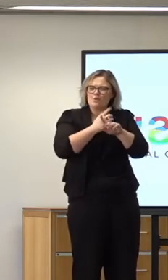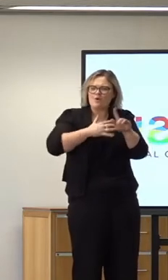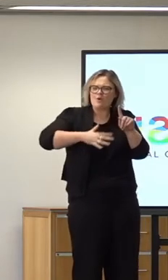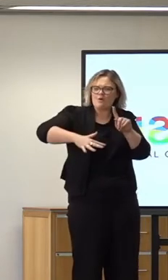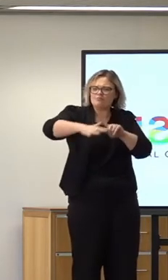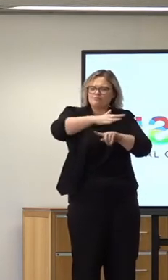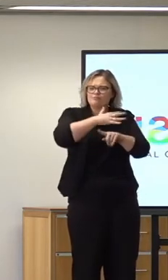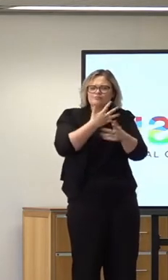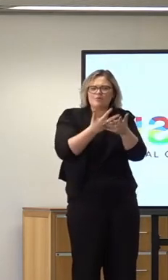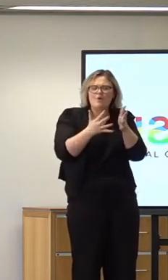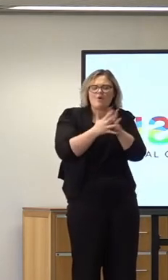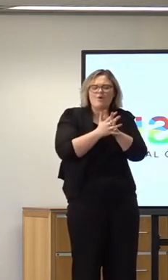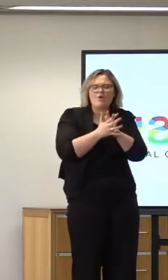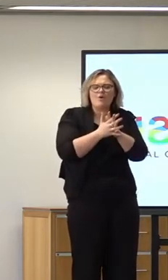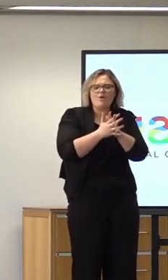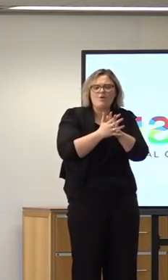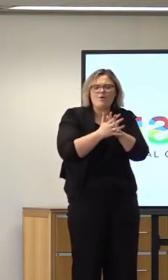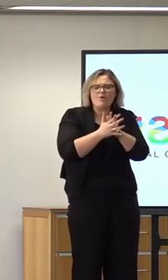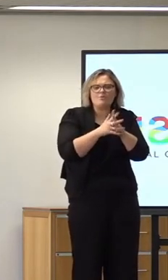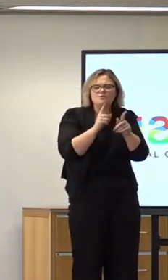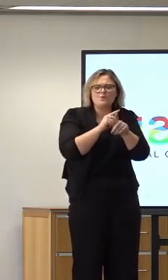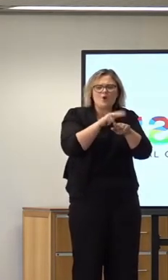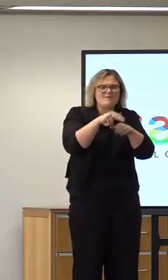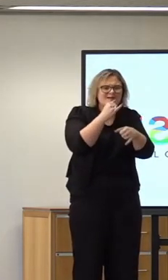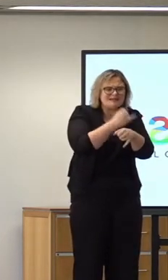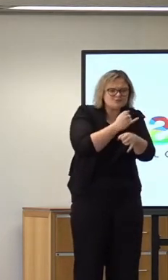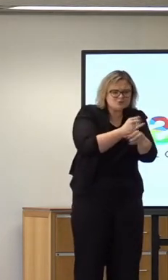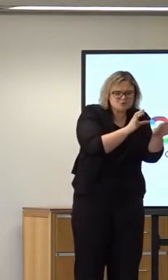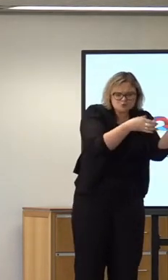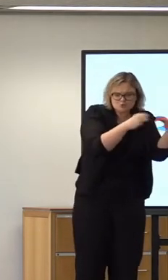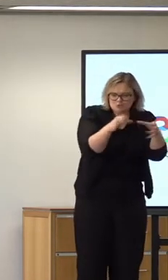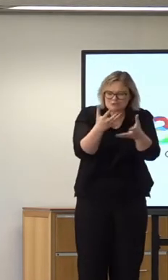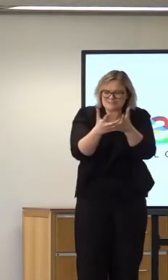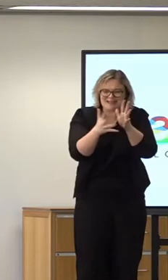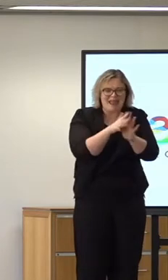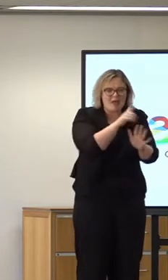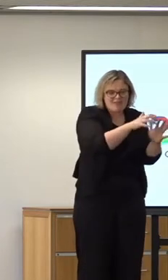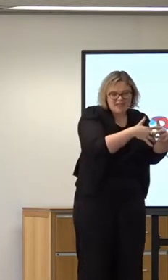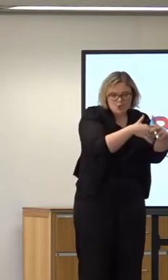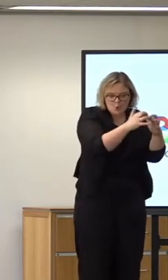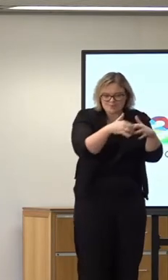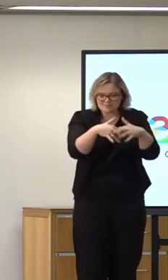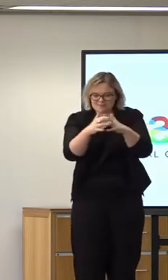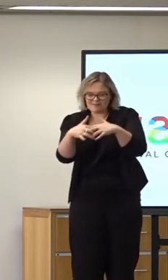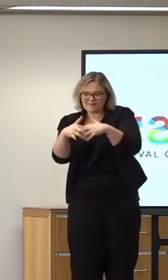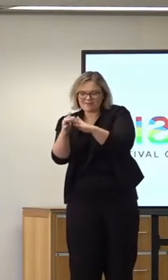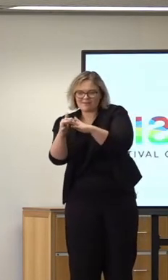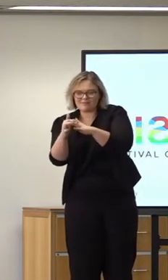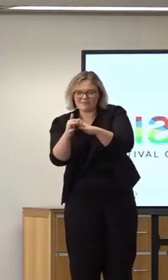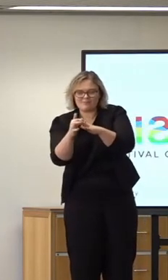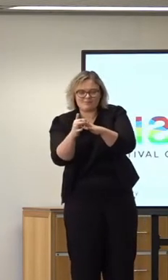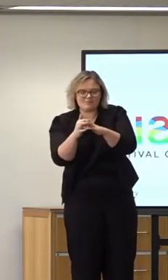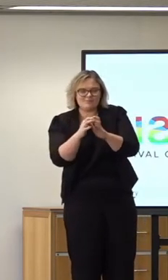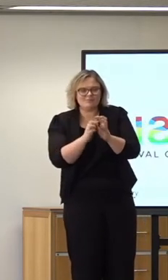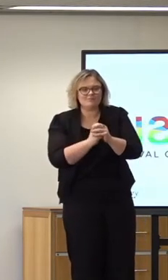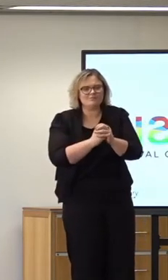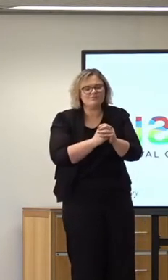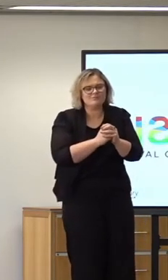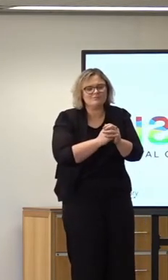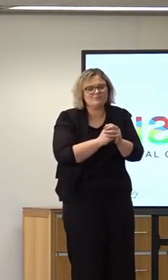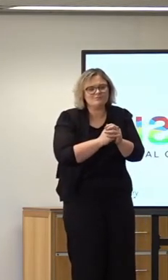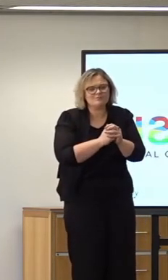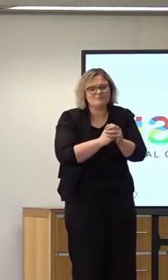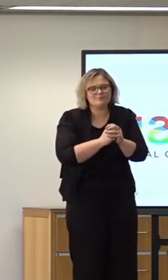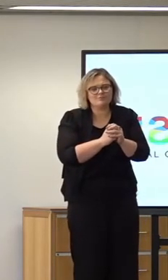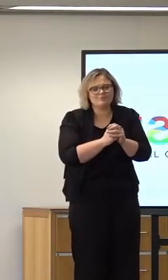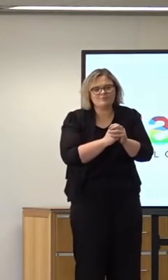and when discussing institutions in about how the starting point was begun, I guess. And so there